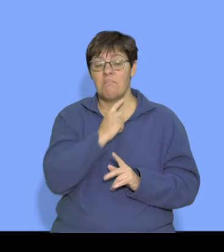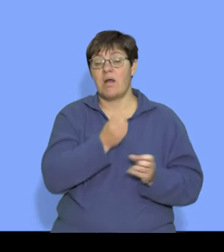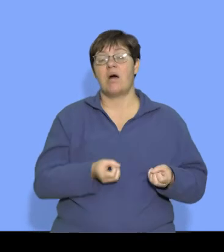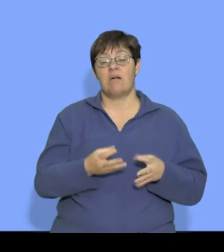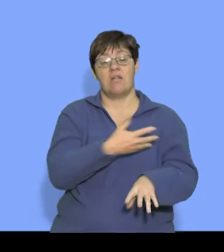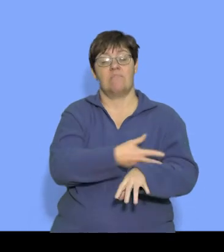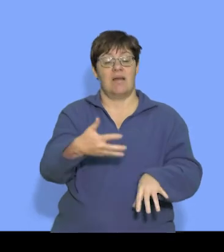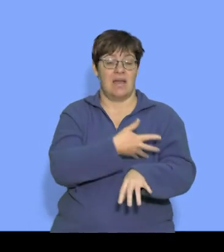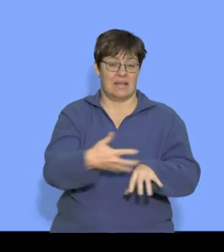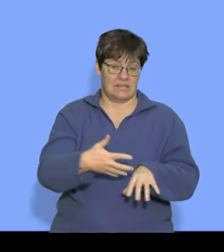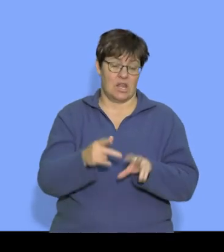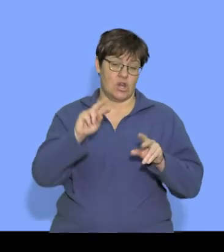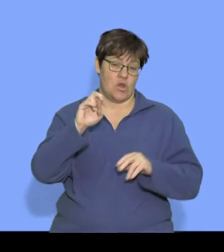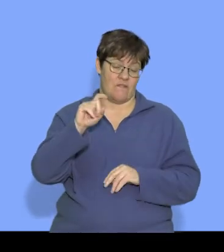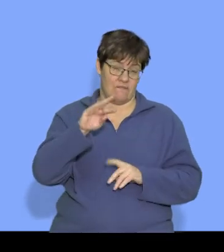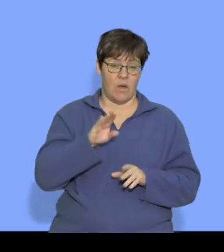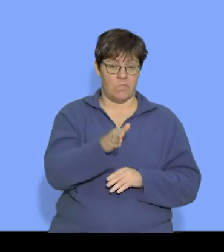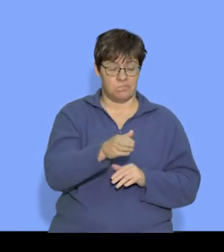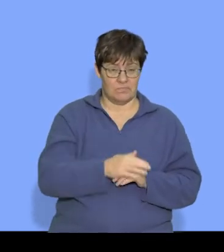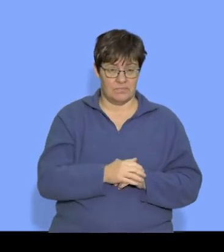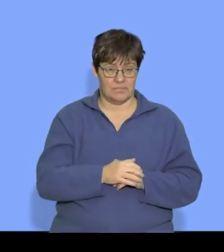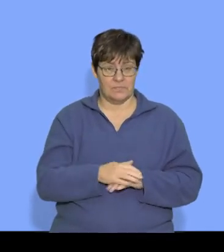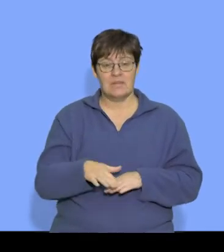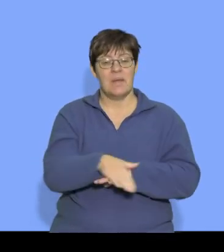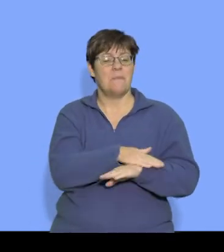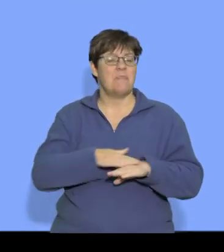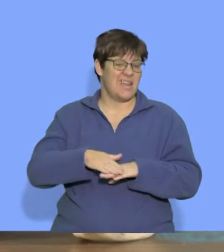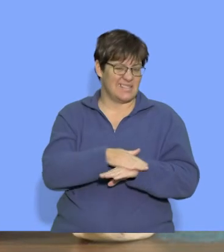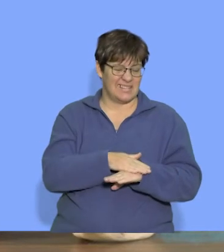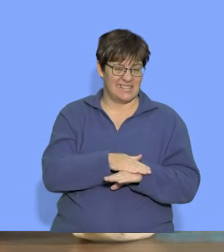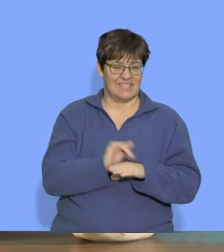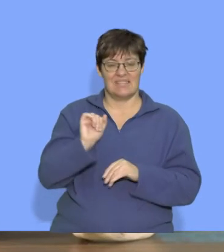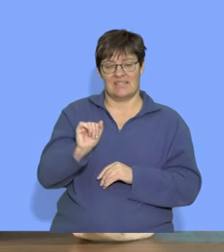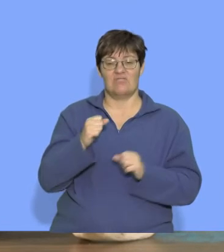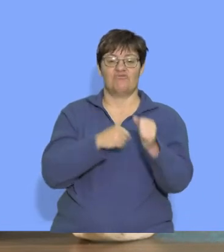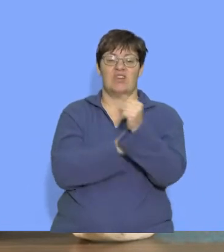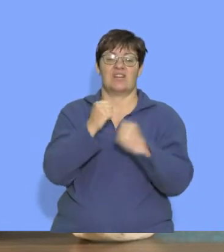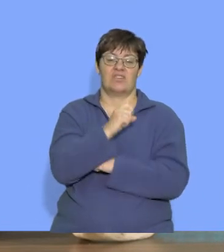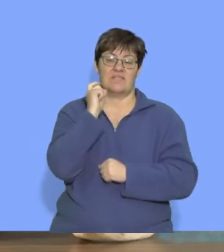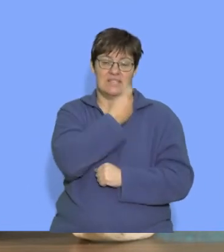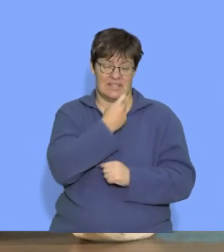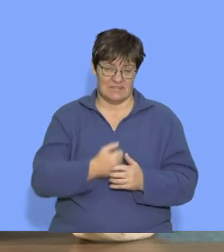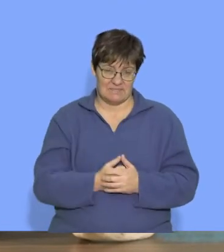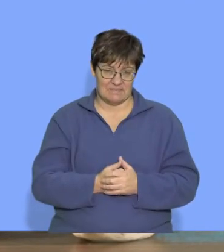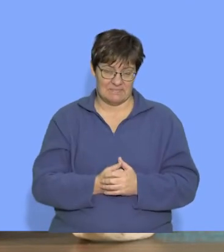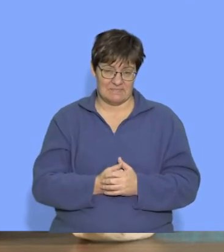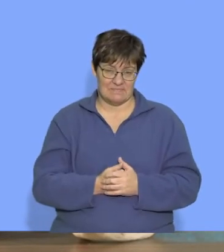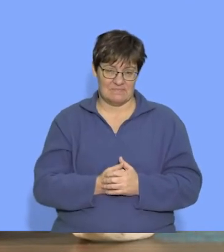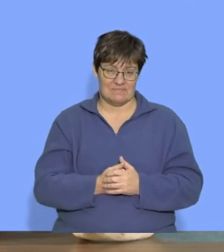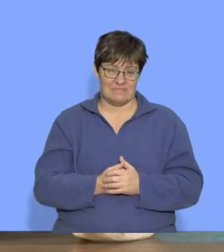is richly supplied with nerves and blood vessels. And that's the basic anatomy of the structure of the